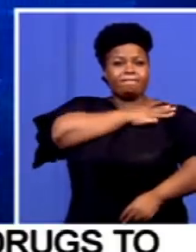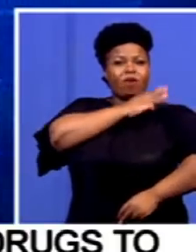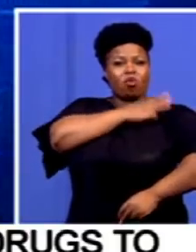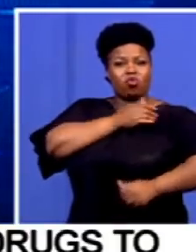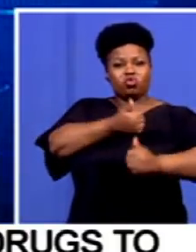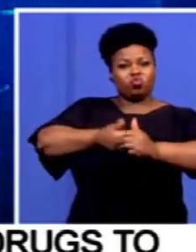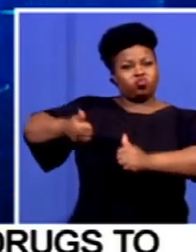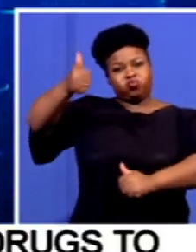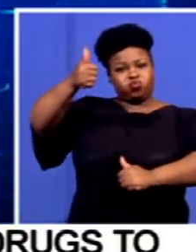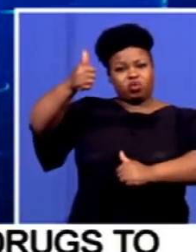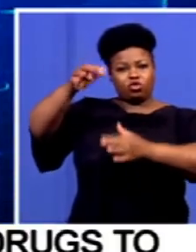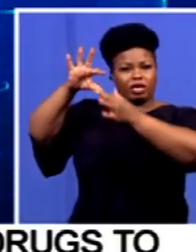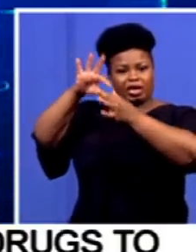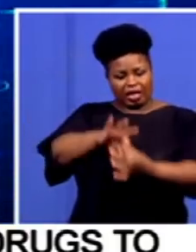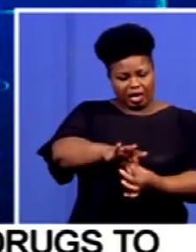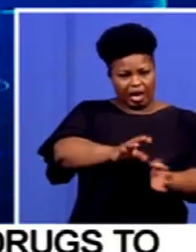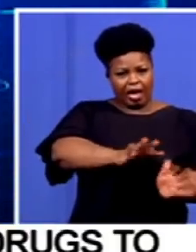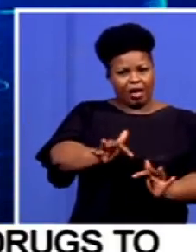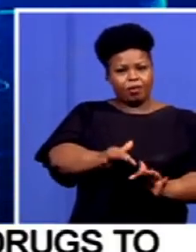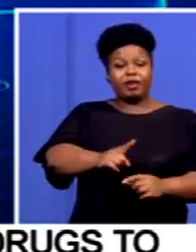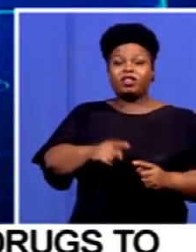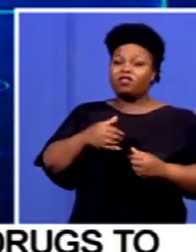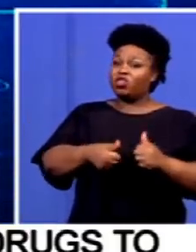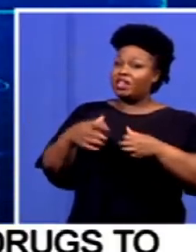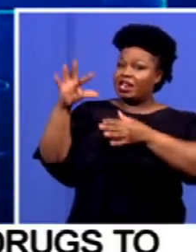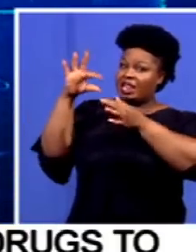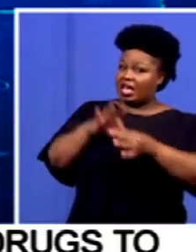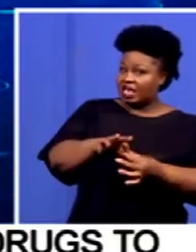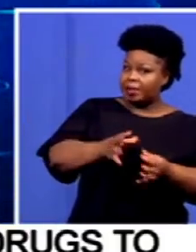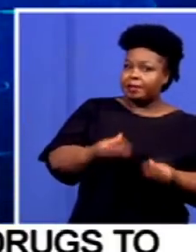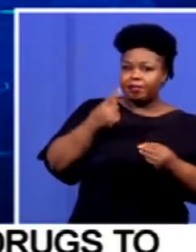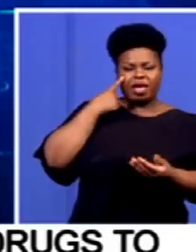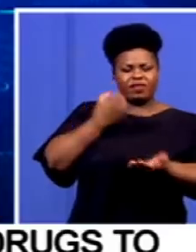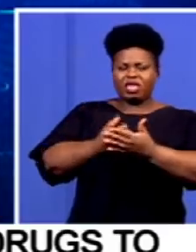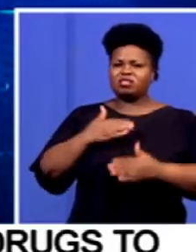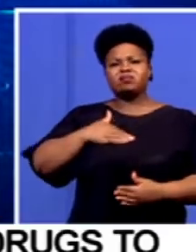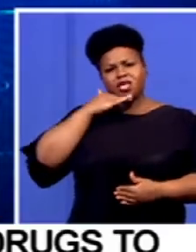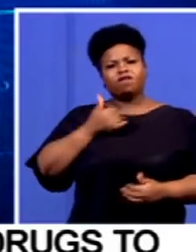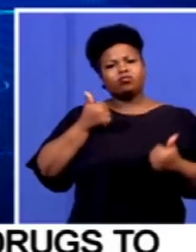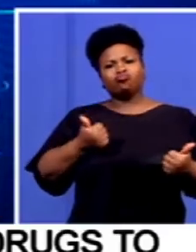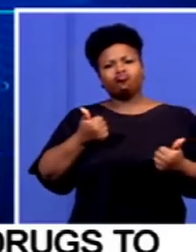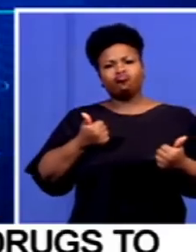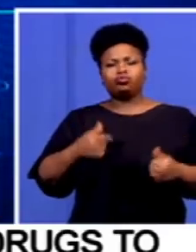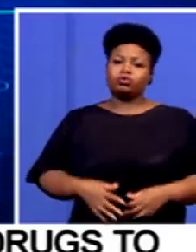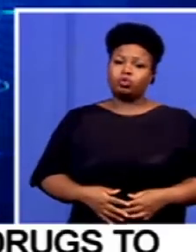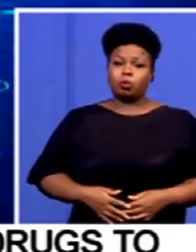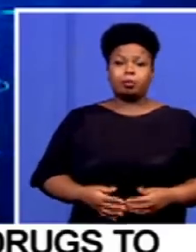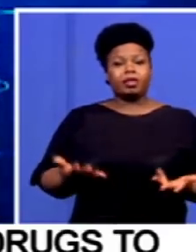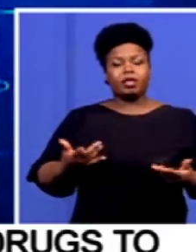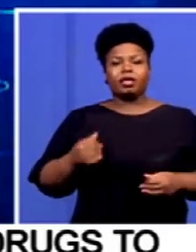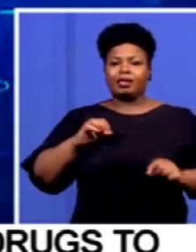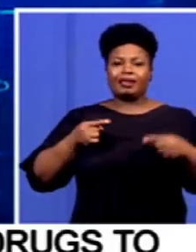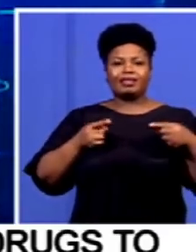clandestine drug laboratories. But when we do link them positively and we have sufficient evidence and tangible evidence against